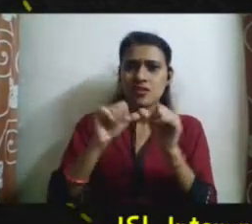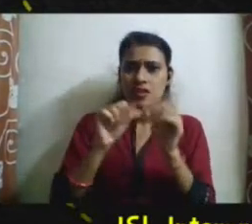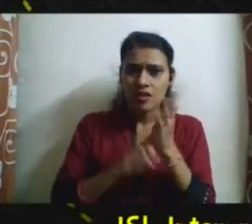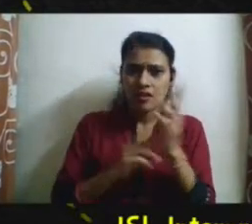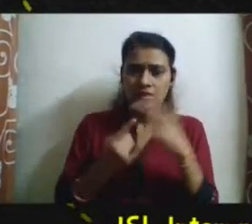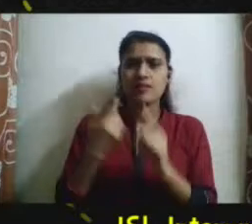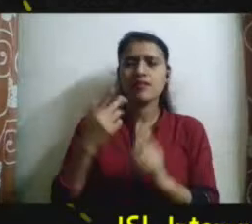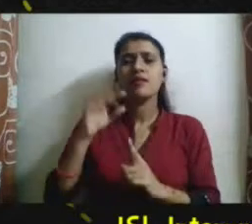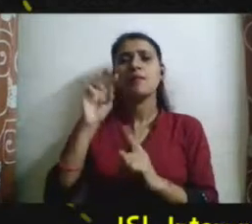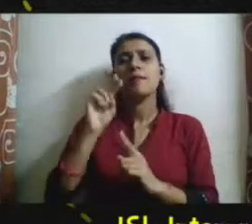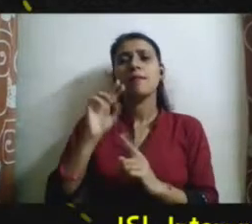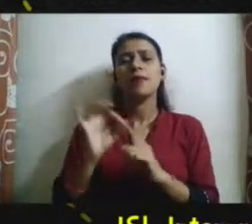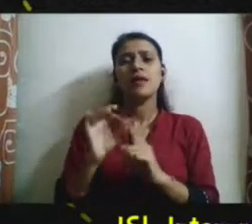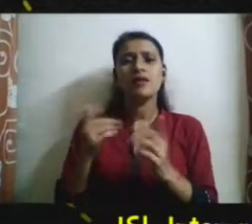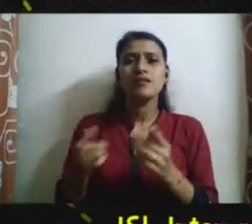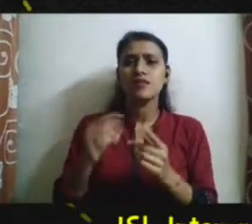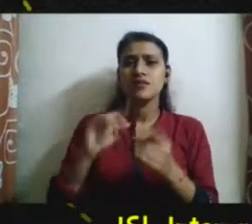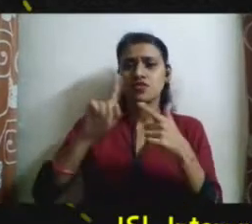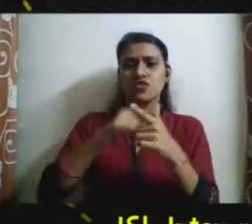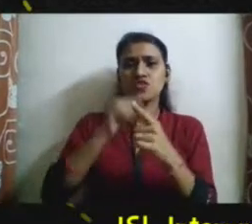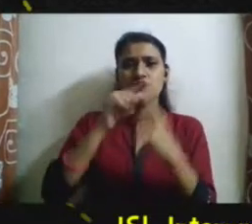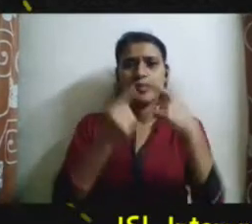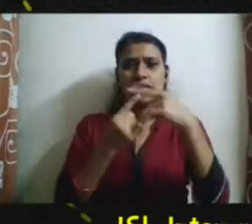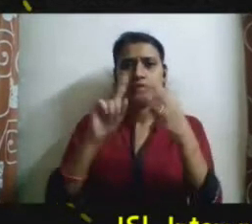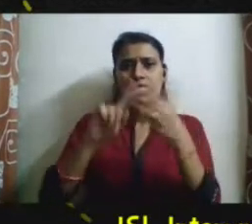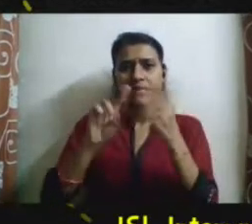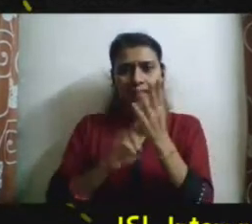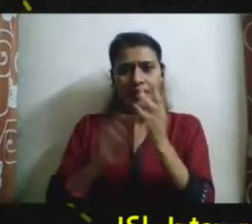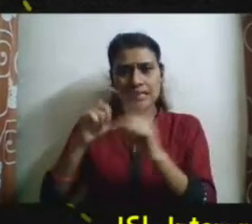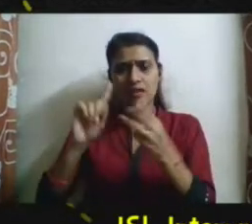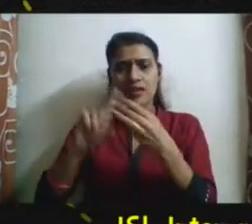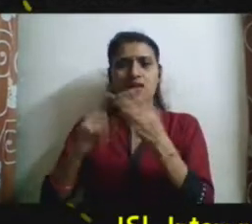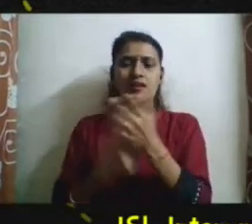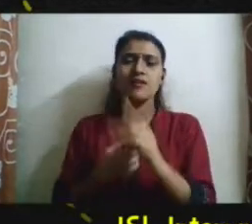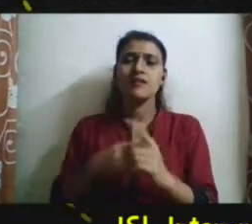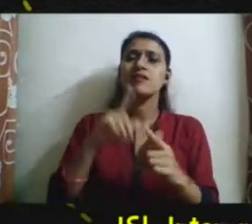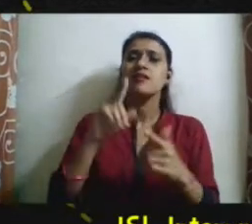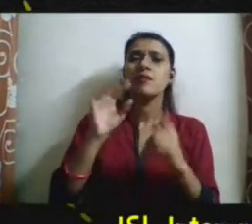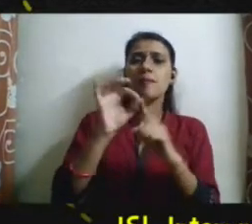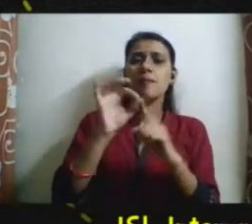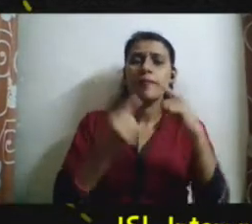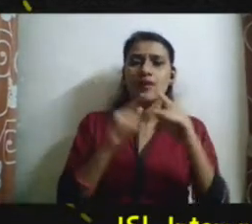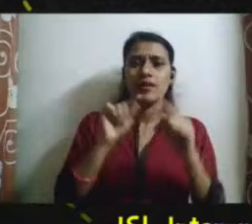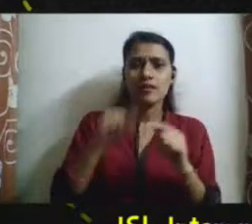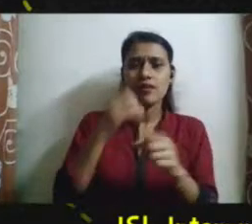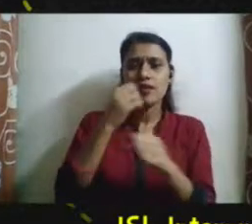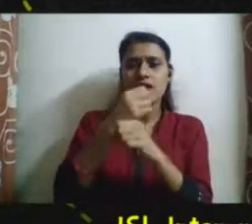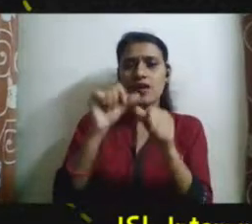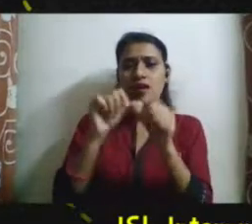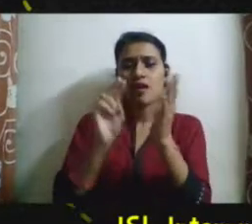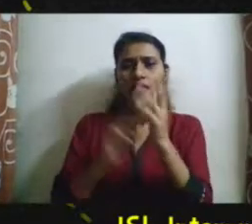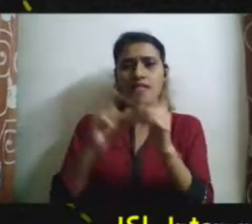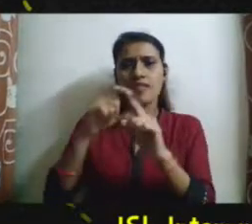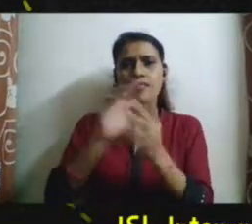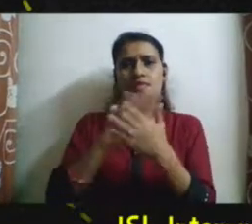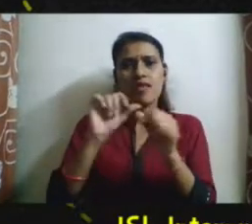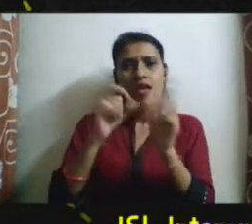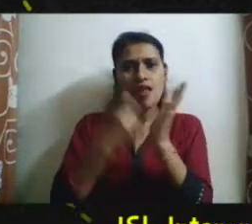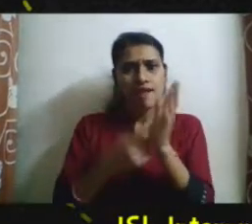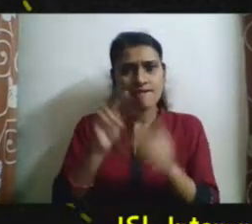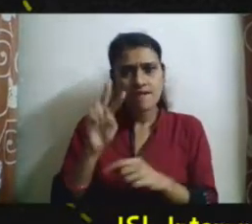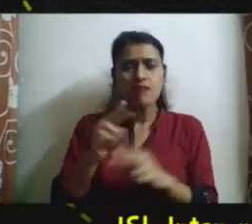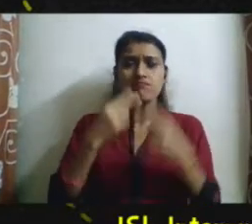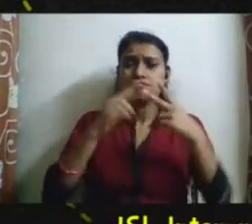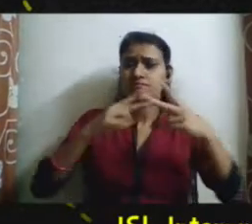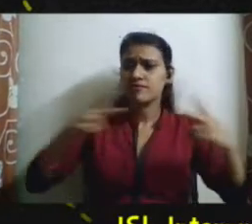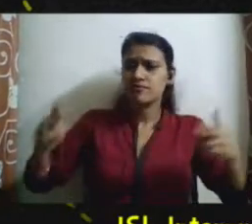Pandit Jitendra Abhisheki, and Pandit Kumar Gandharv. She also received training in Tumri from Srimati Naina Devi, and is thus a versatile